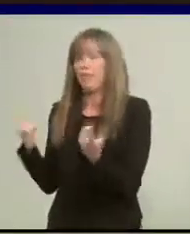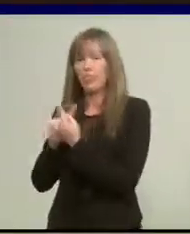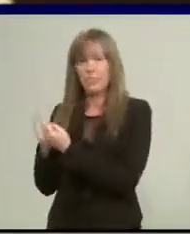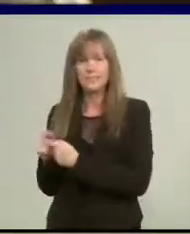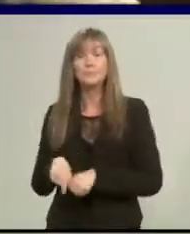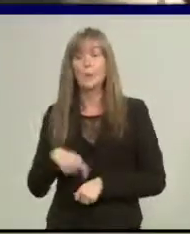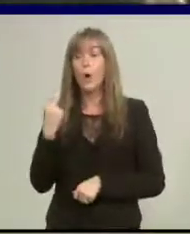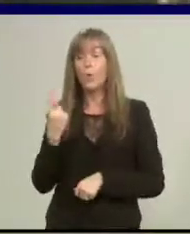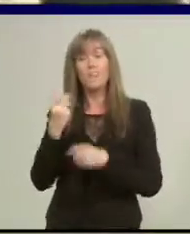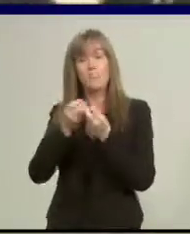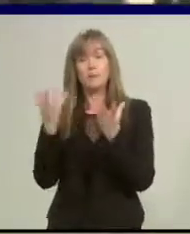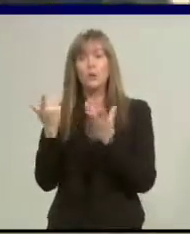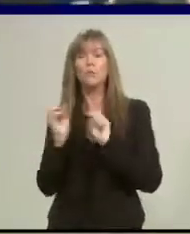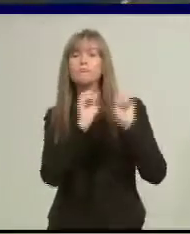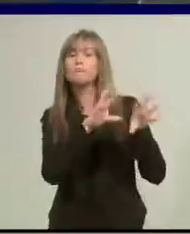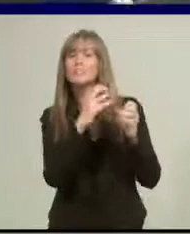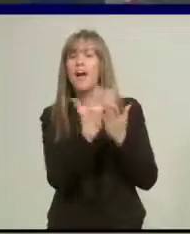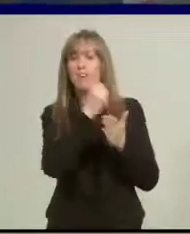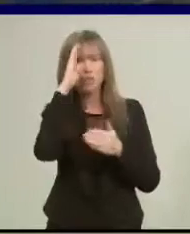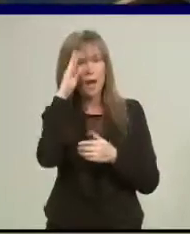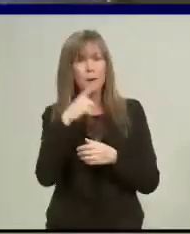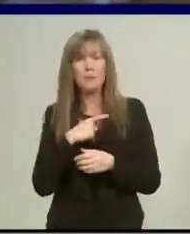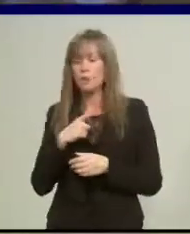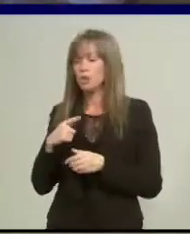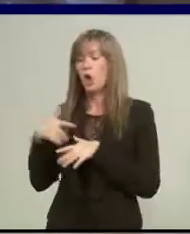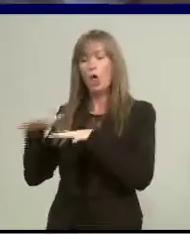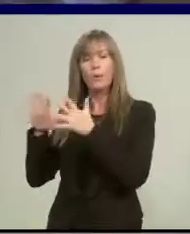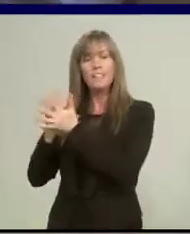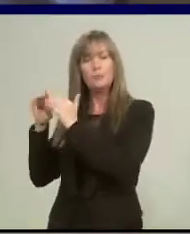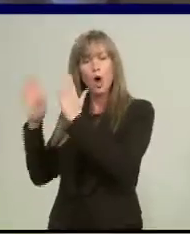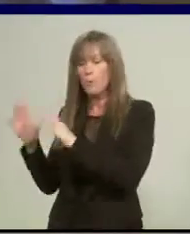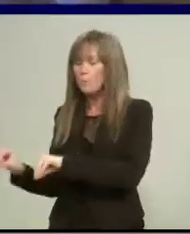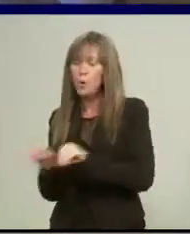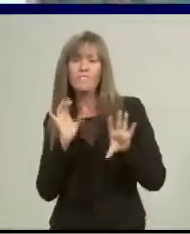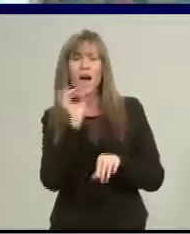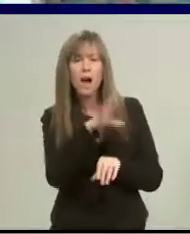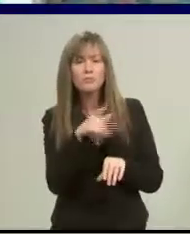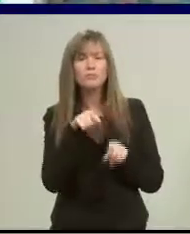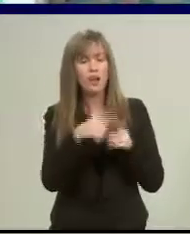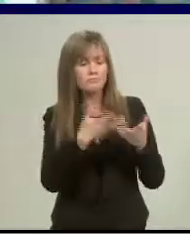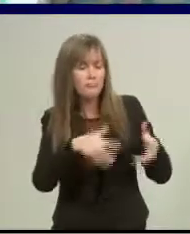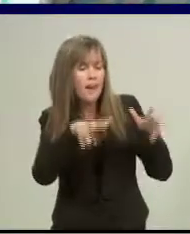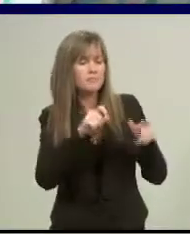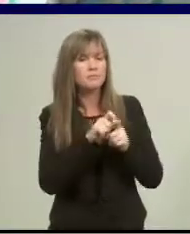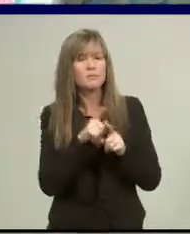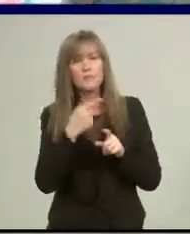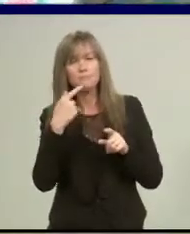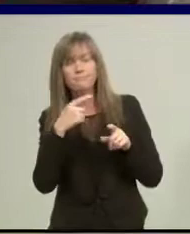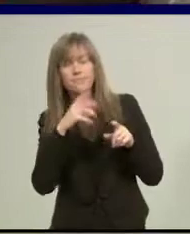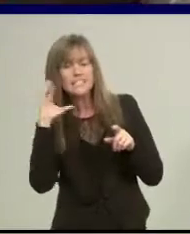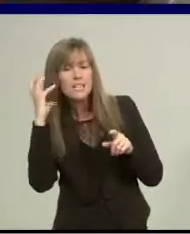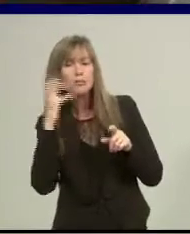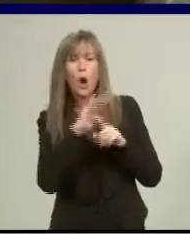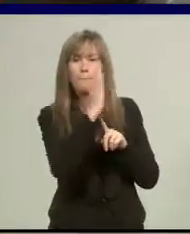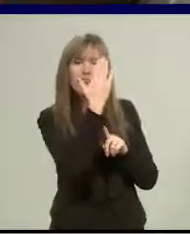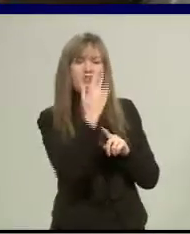to the Sallies as they move out of their earthquake-damaged homes. Things like old crockery, a printer, a stereo, and even a mirror. We didn't have